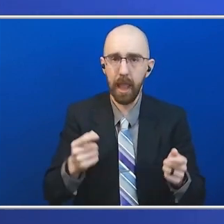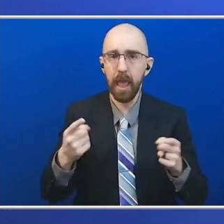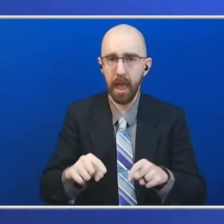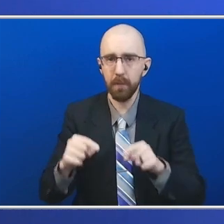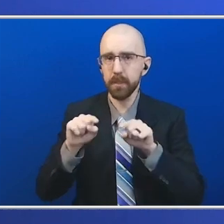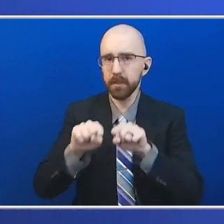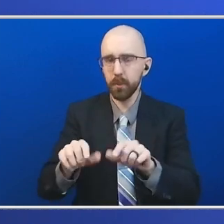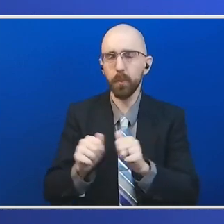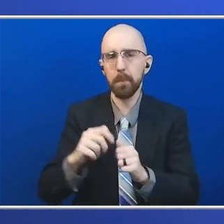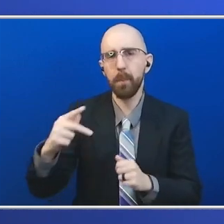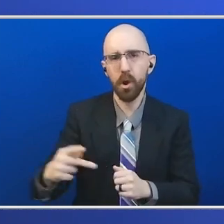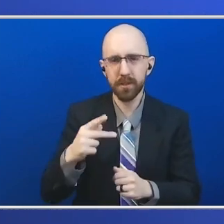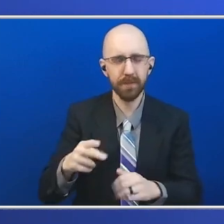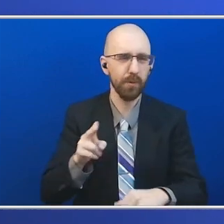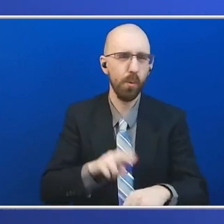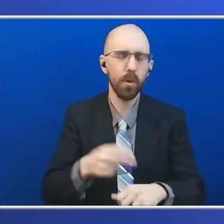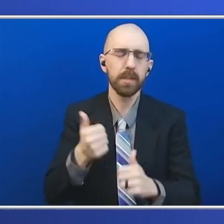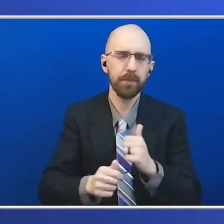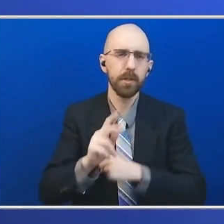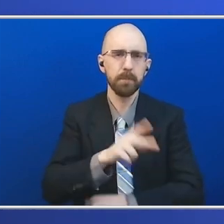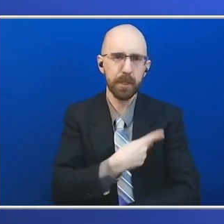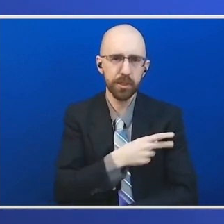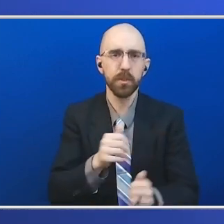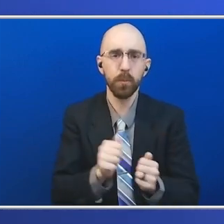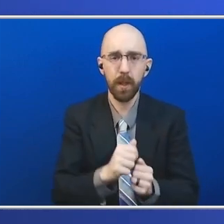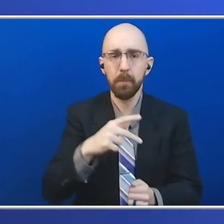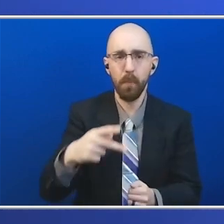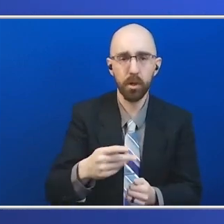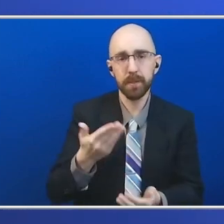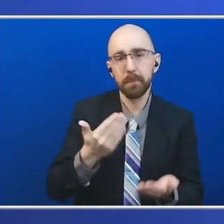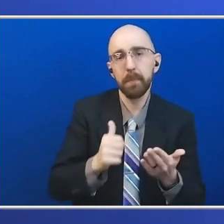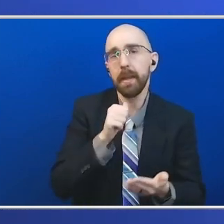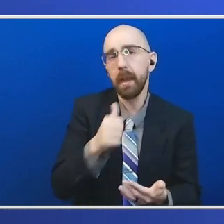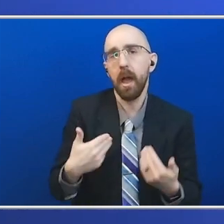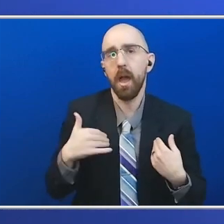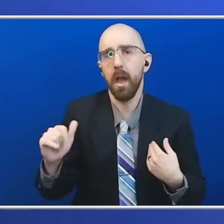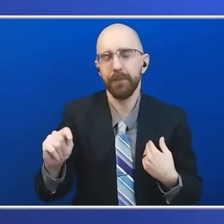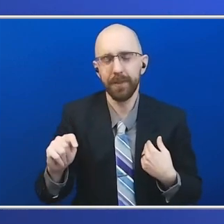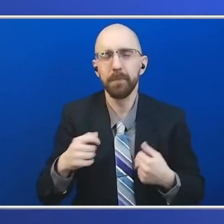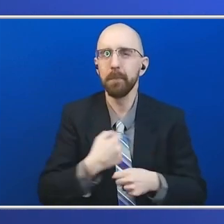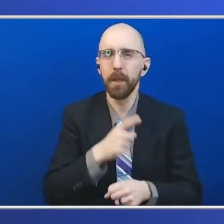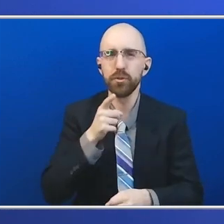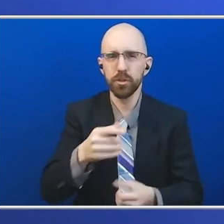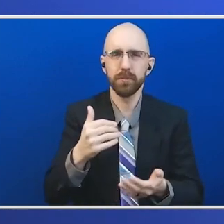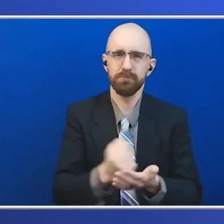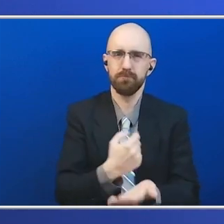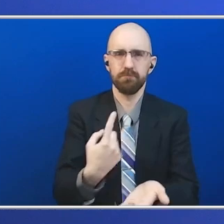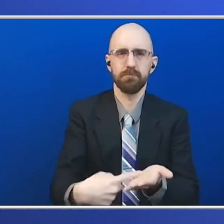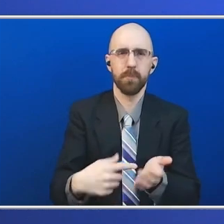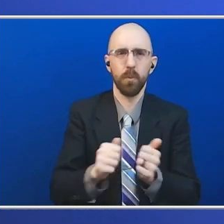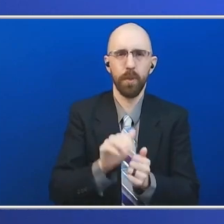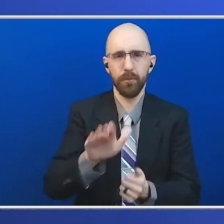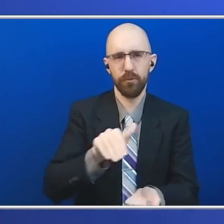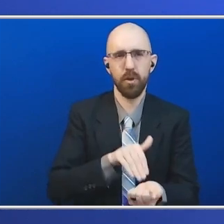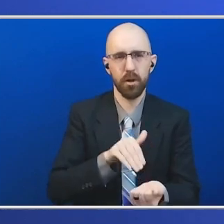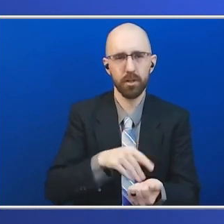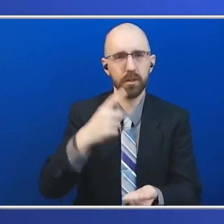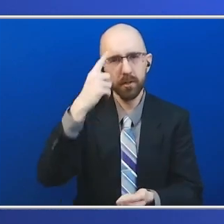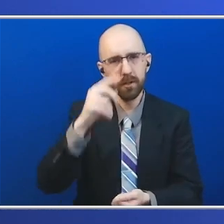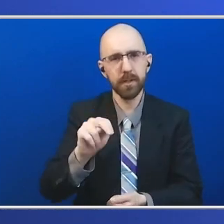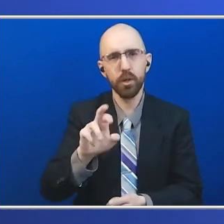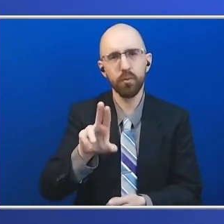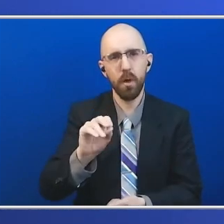every patient with Parkinson's will not have it, but make sure you discuss this with your neurologist, even if they are very mild, even